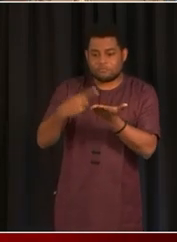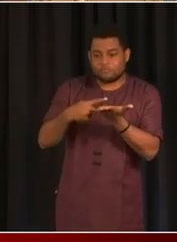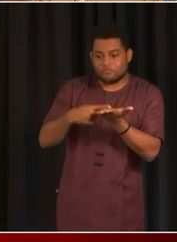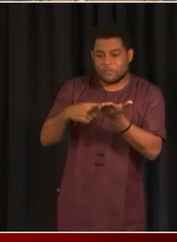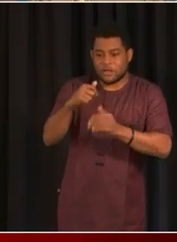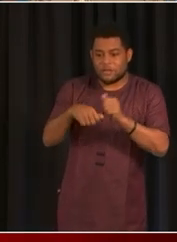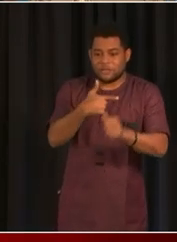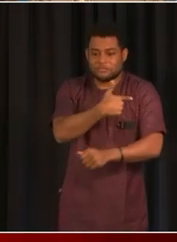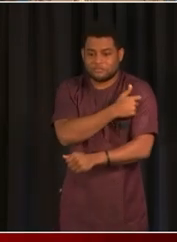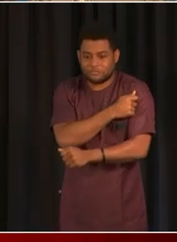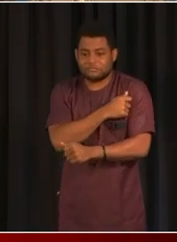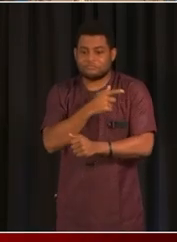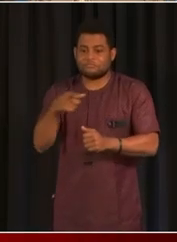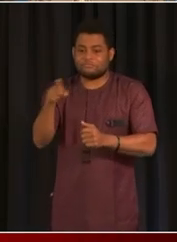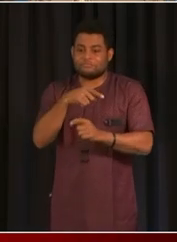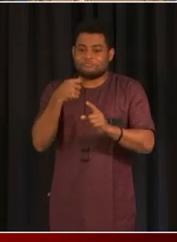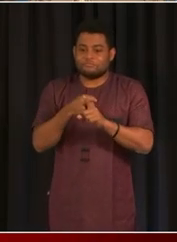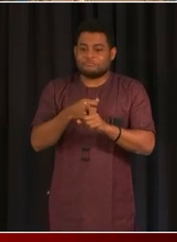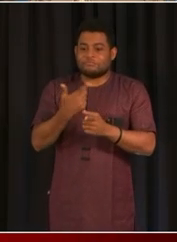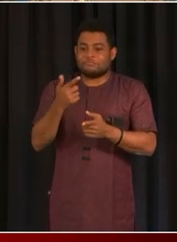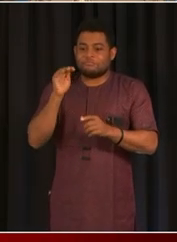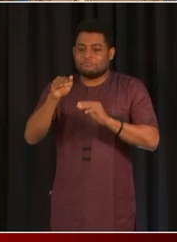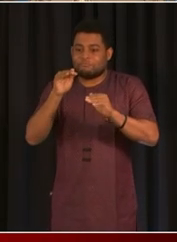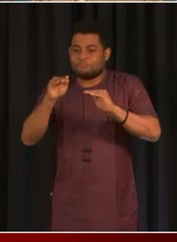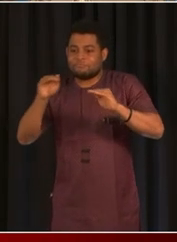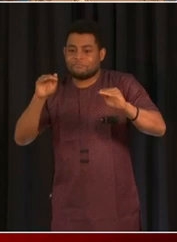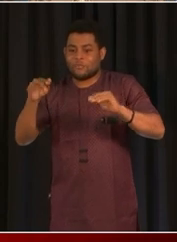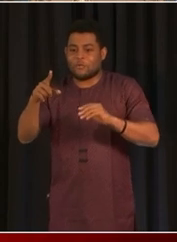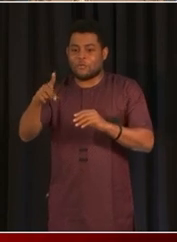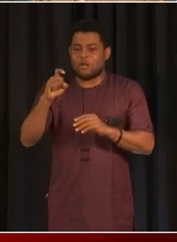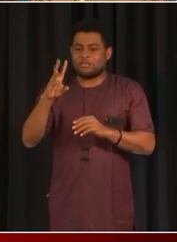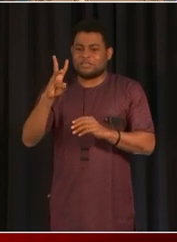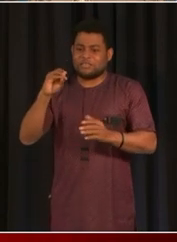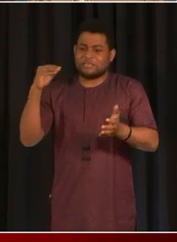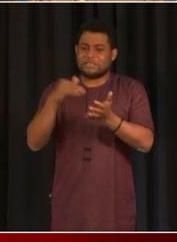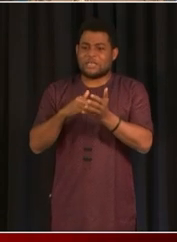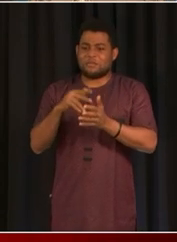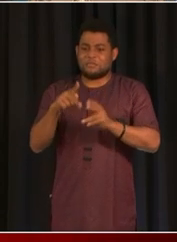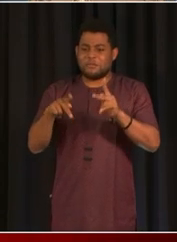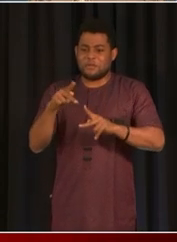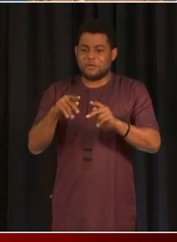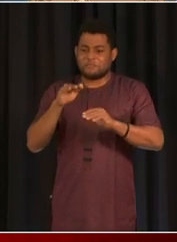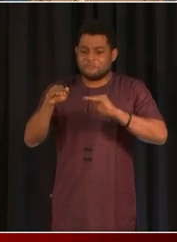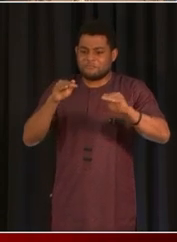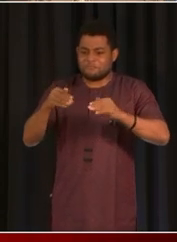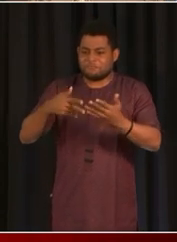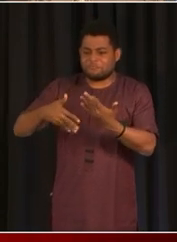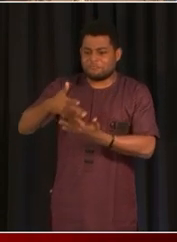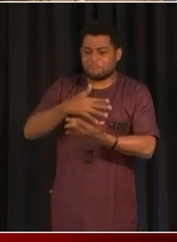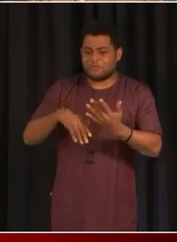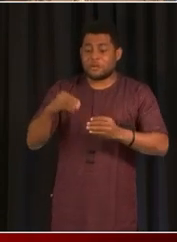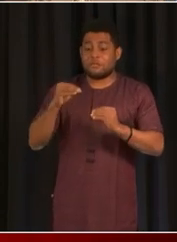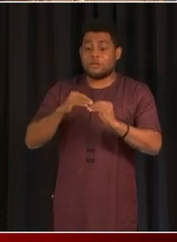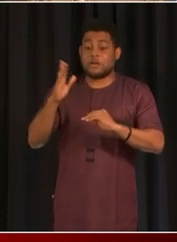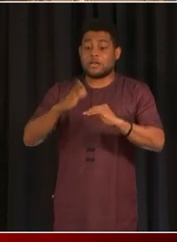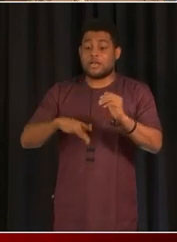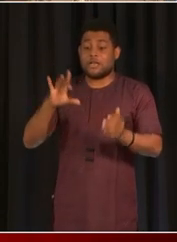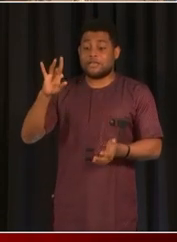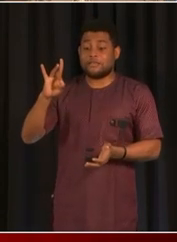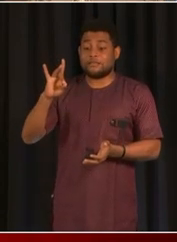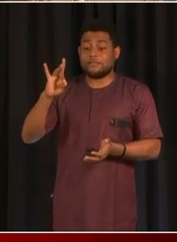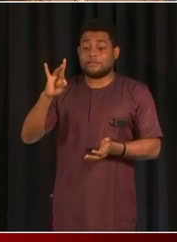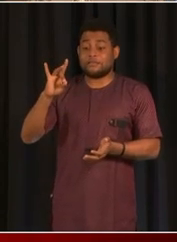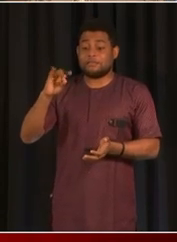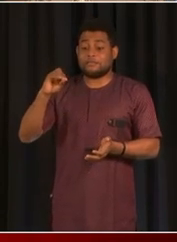doors, engaged almost 80,000 people, and more than 7,800 people in